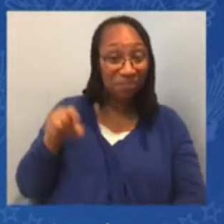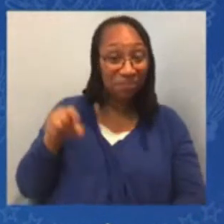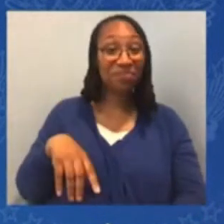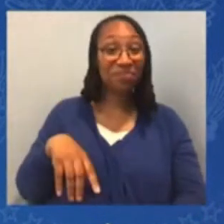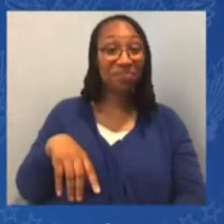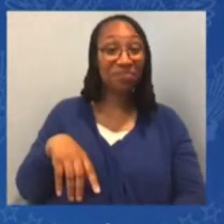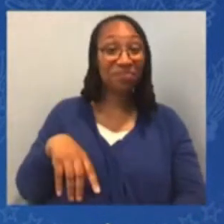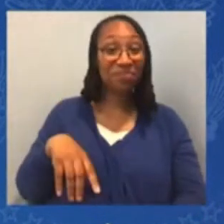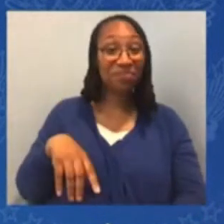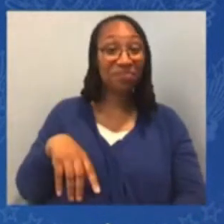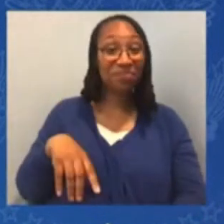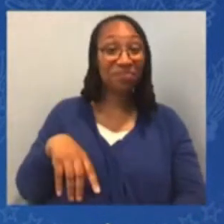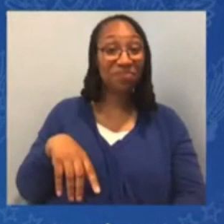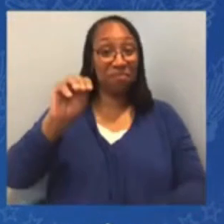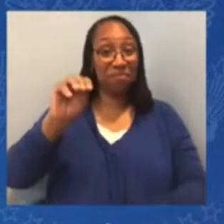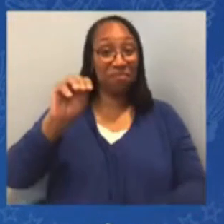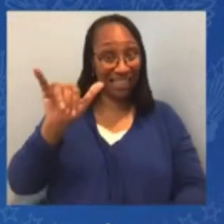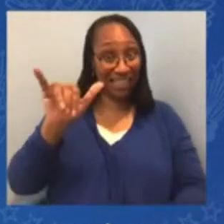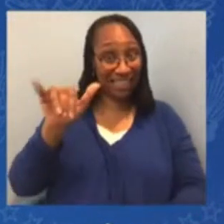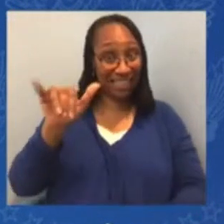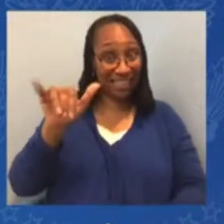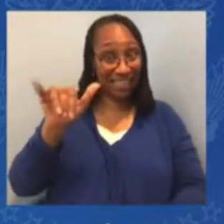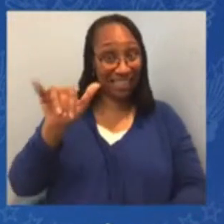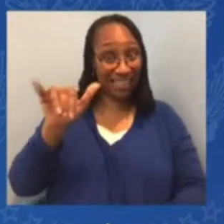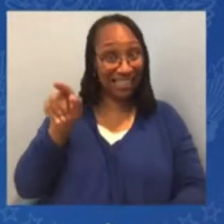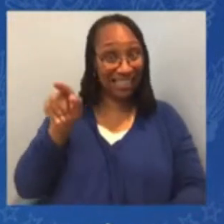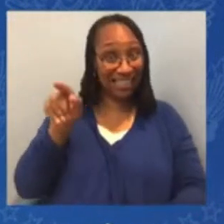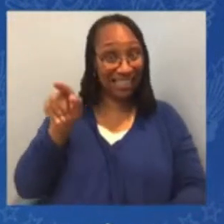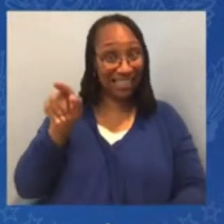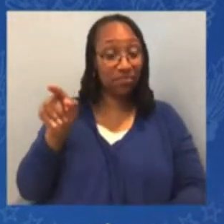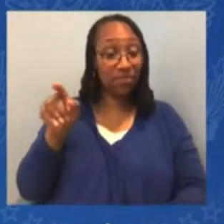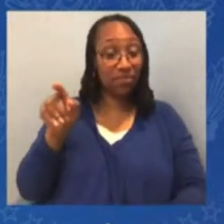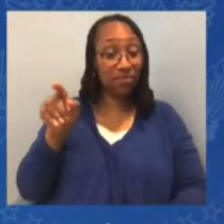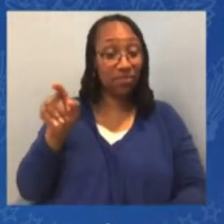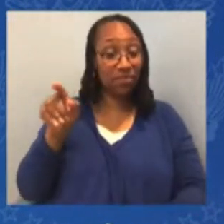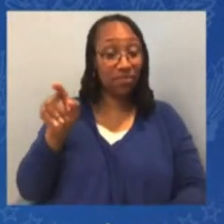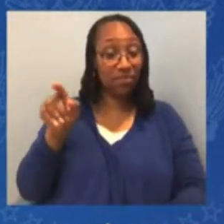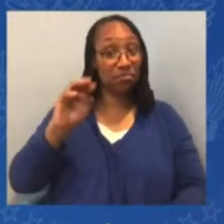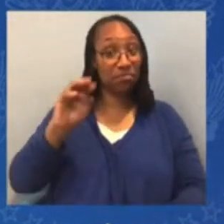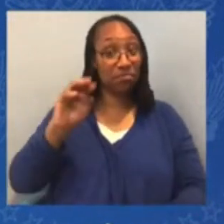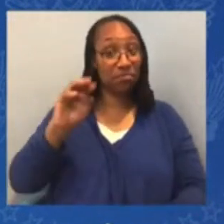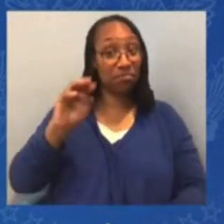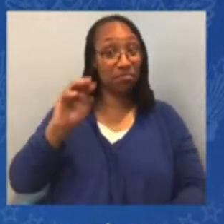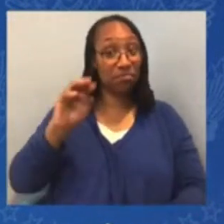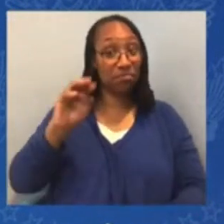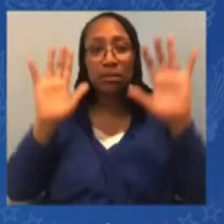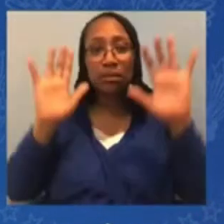December day in 2012. You just elected the Senate, and Barack and I had just been